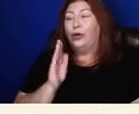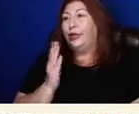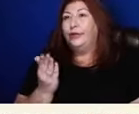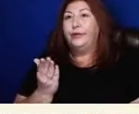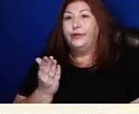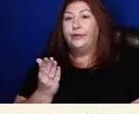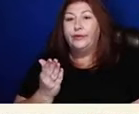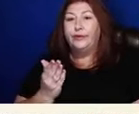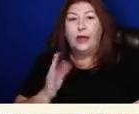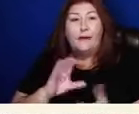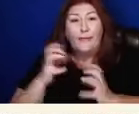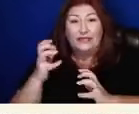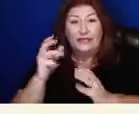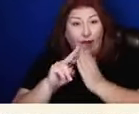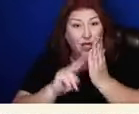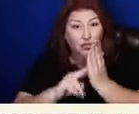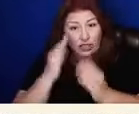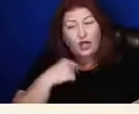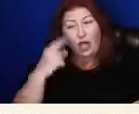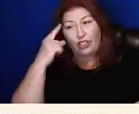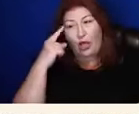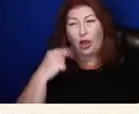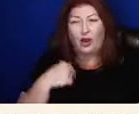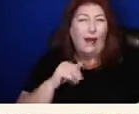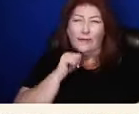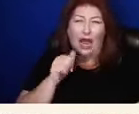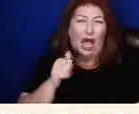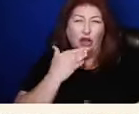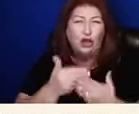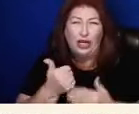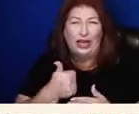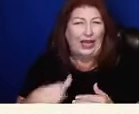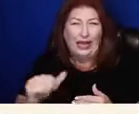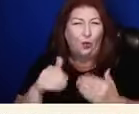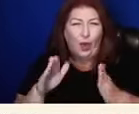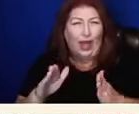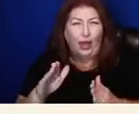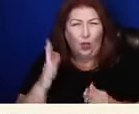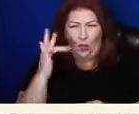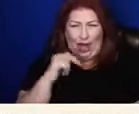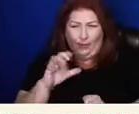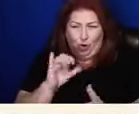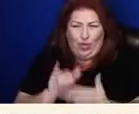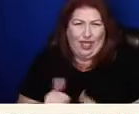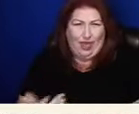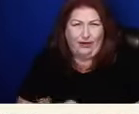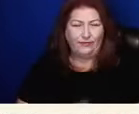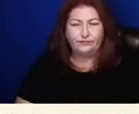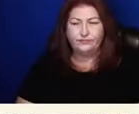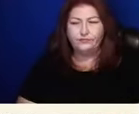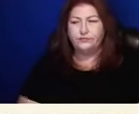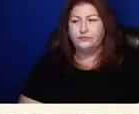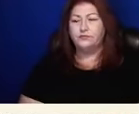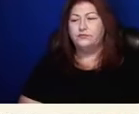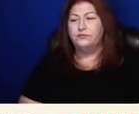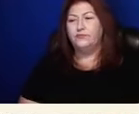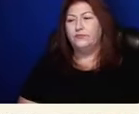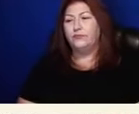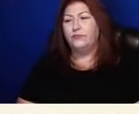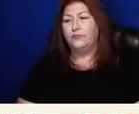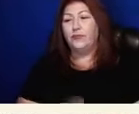up contracts because I thought, well, I'm no good anyway. So why am I even bothering with this? I would